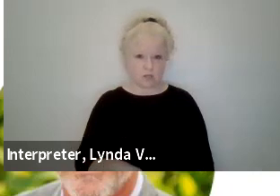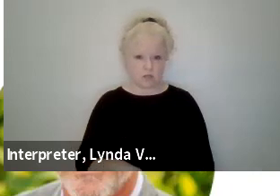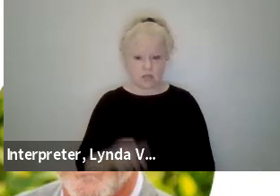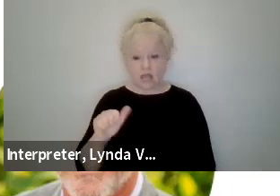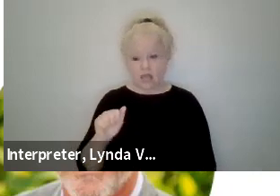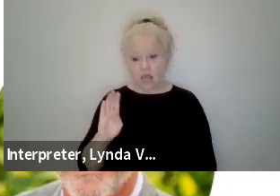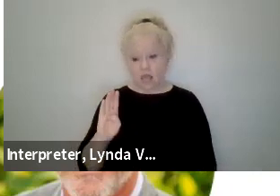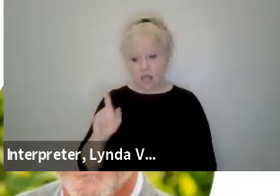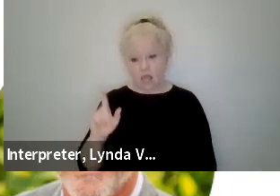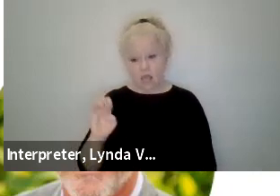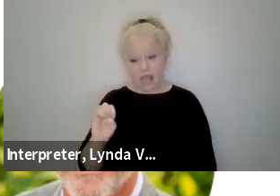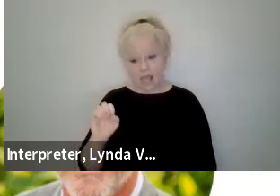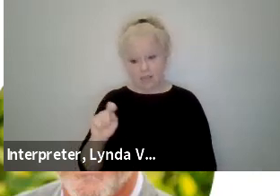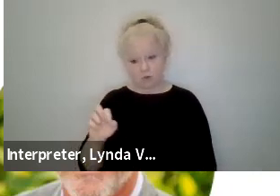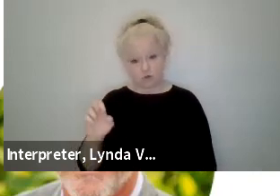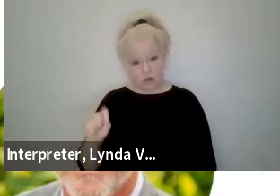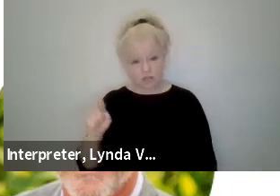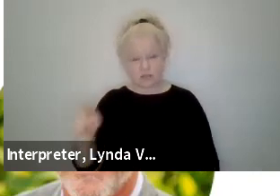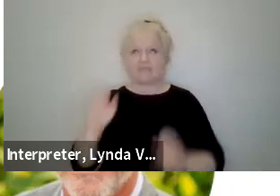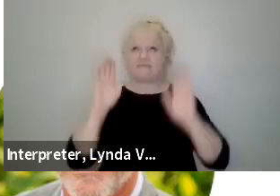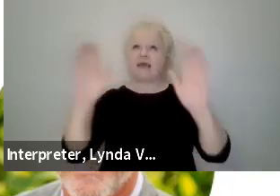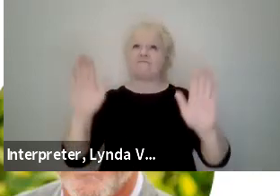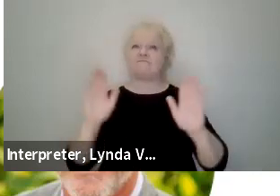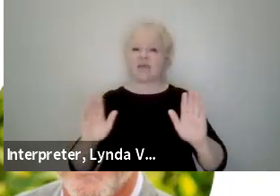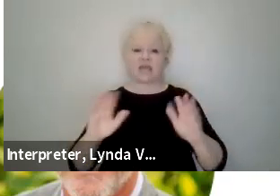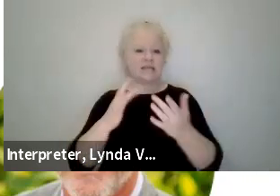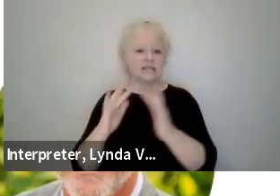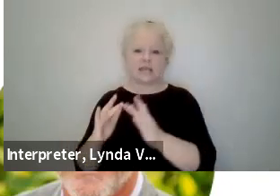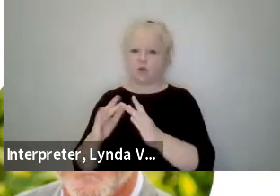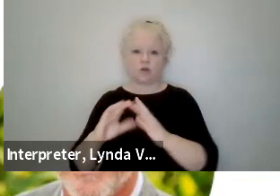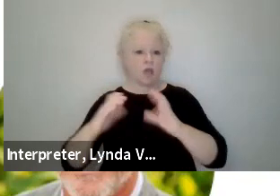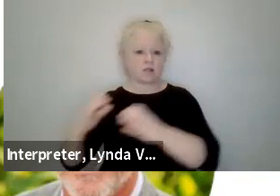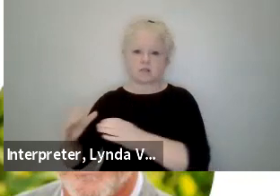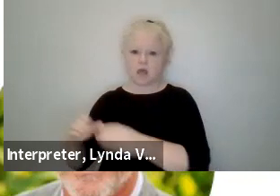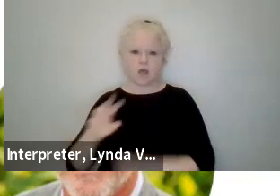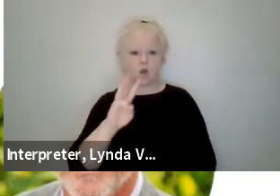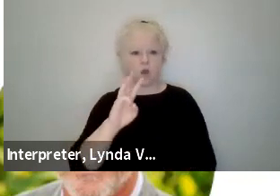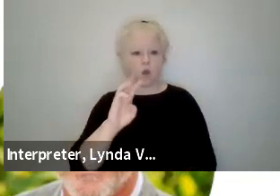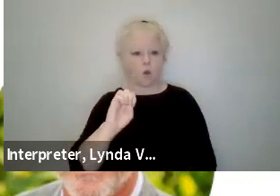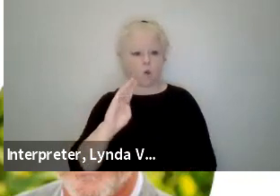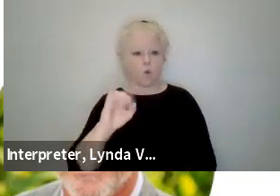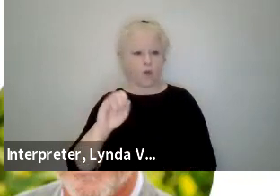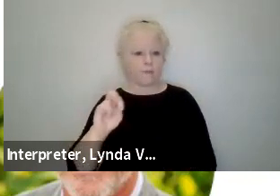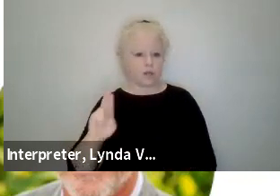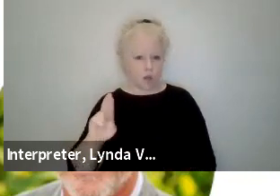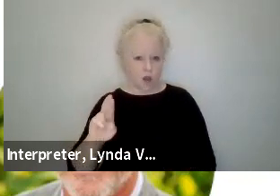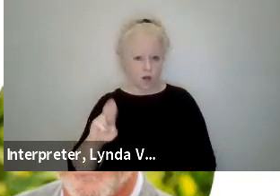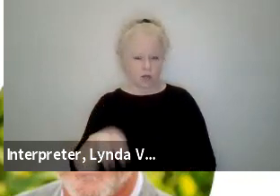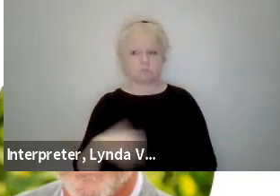some fantastic webinars that have honed in on this, as well as marketing and leveraging